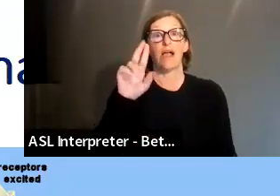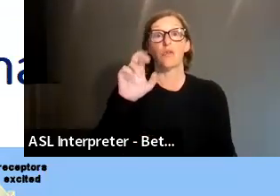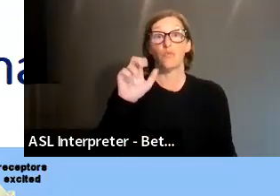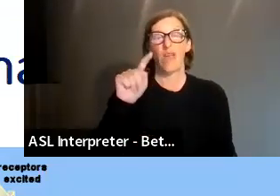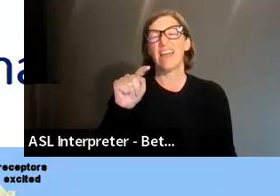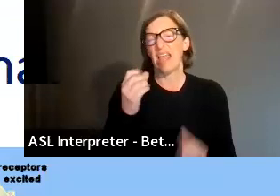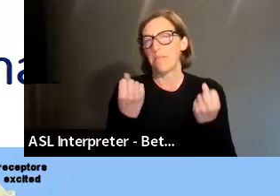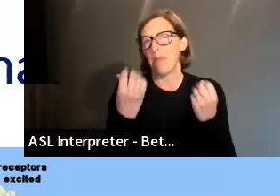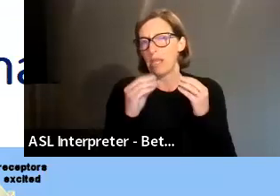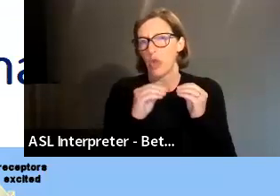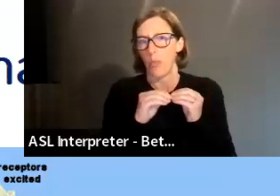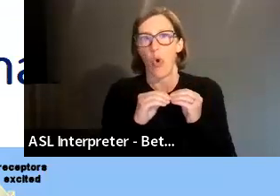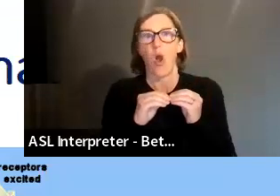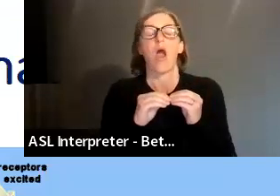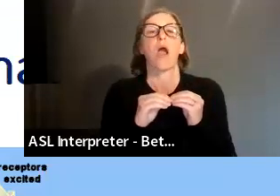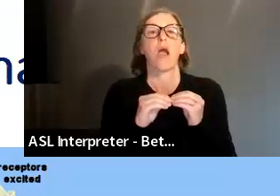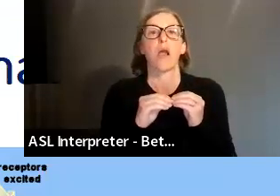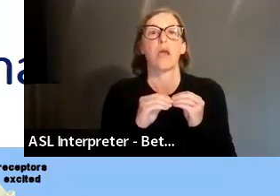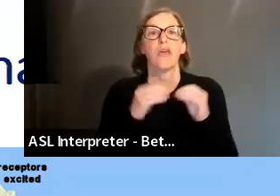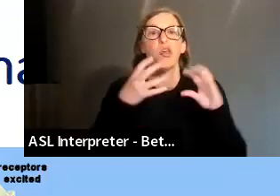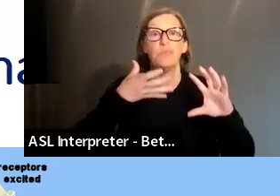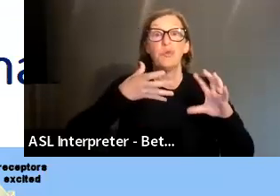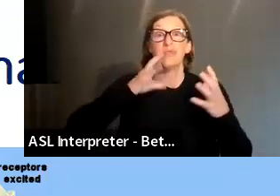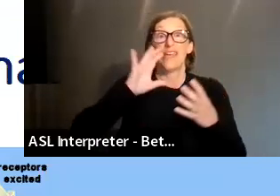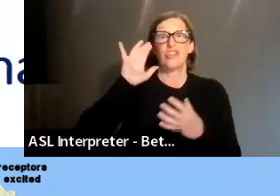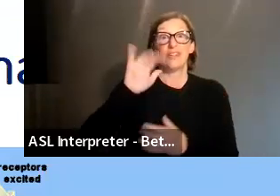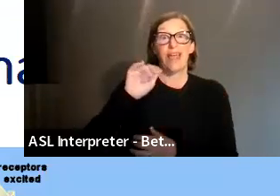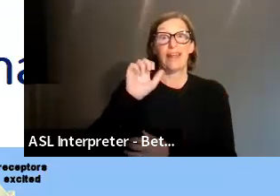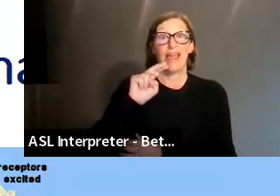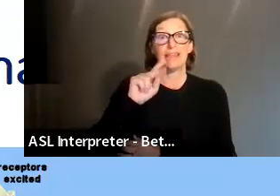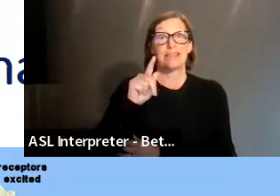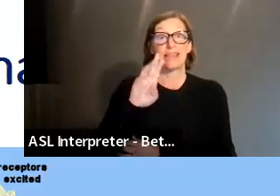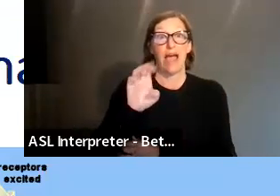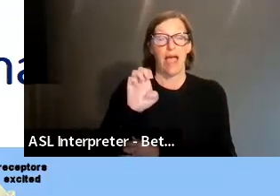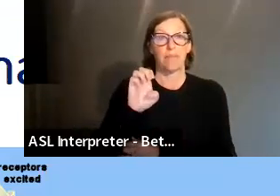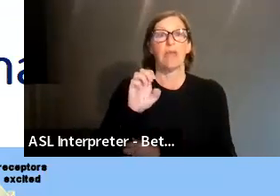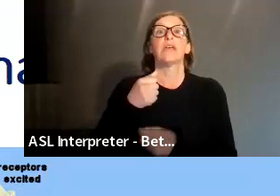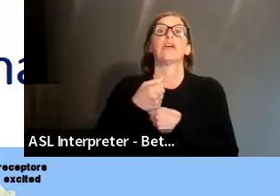more. Mutation in these enzymes can cause retinitis pigmentosa.